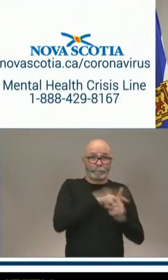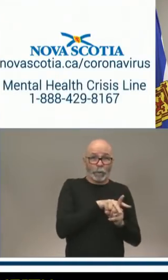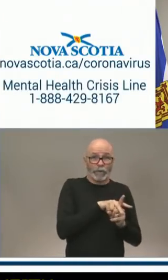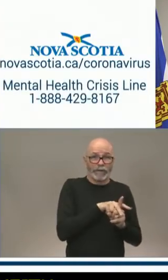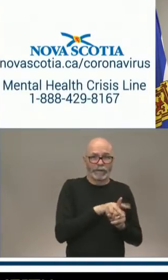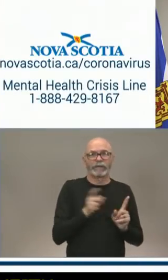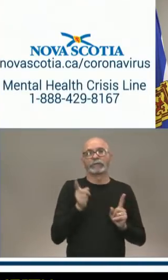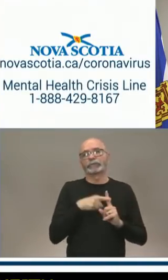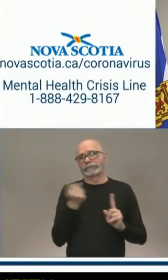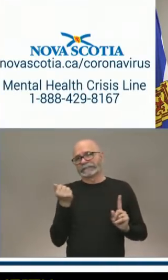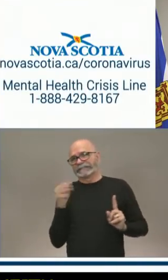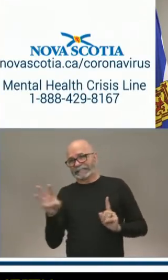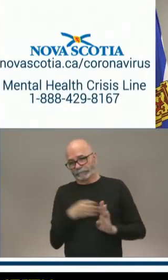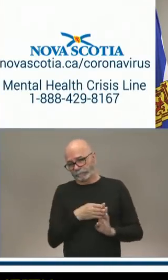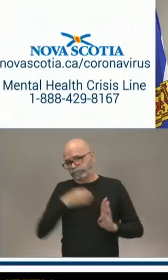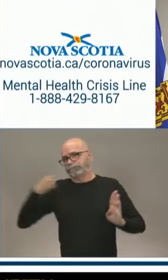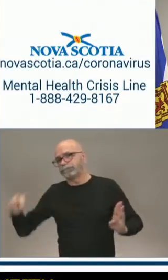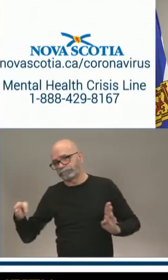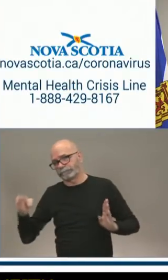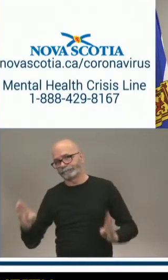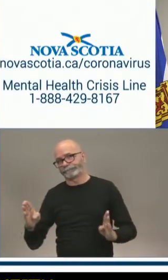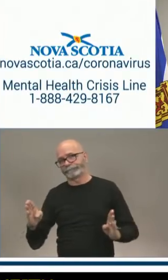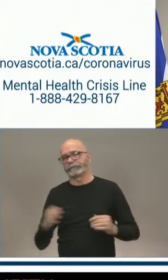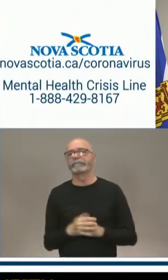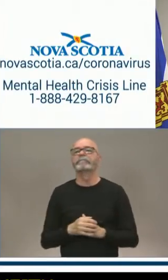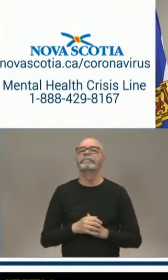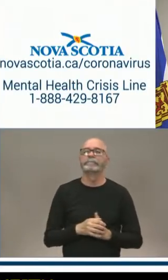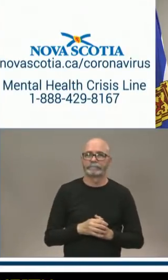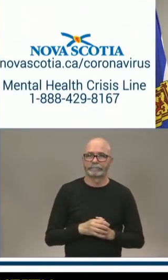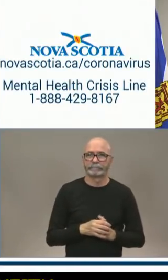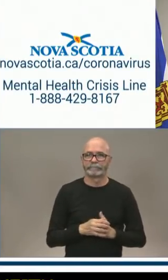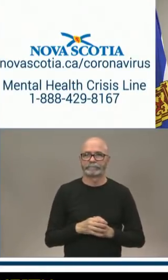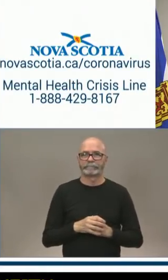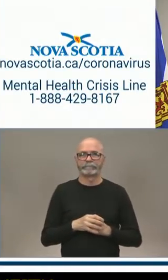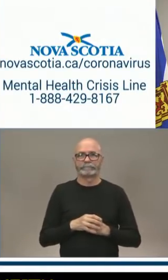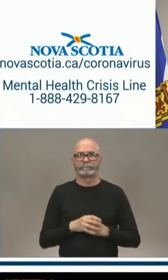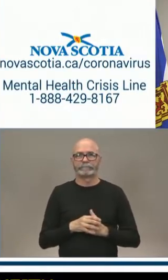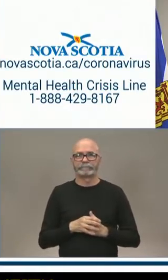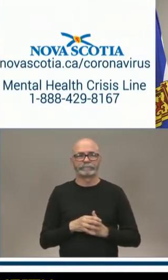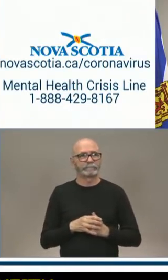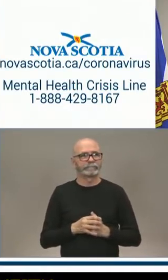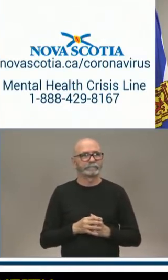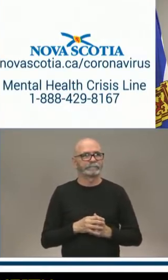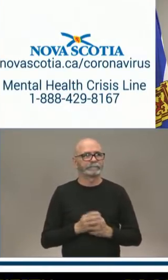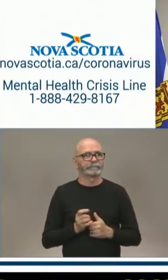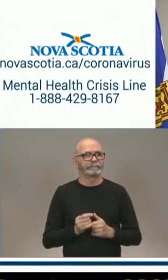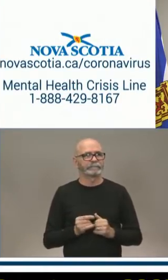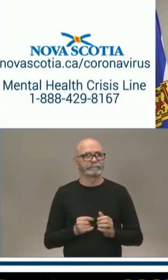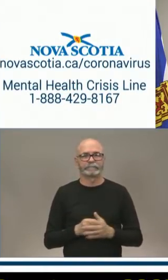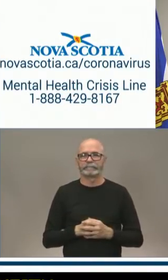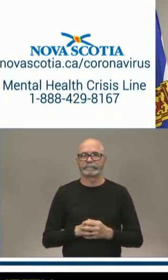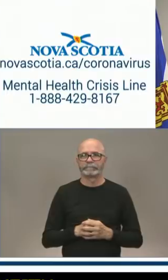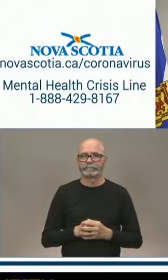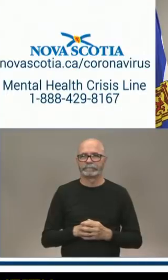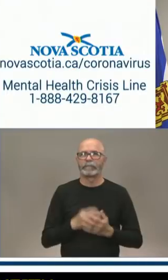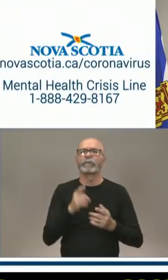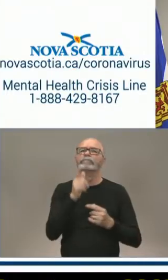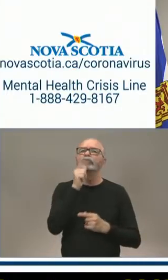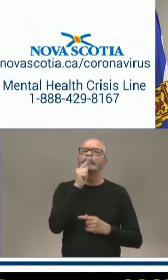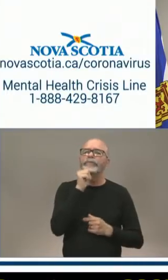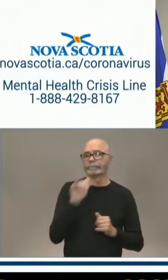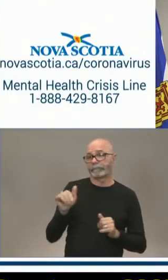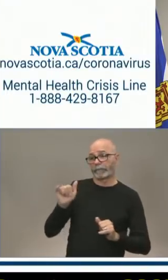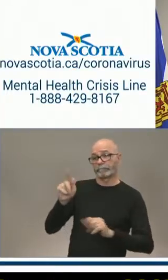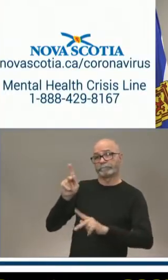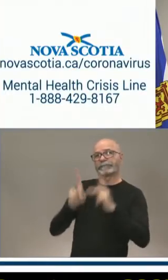is there any advice that you have for Nova Scotians, given our epidemiology and they have some kind of underlying condition, whether